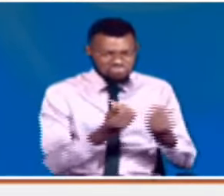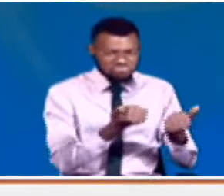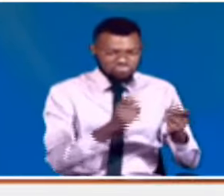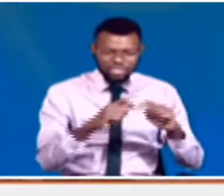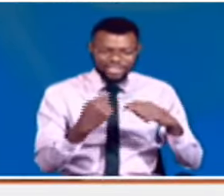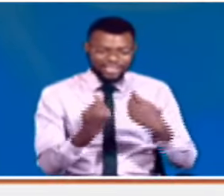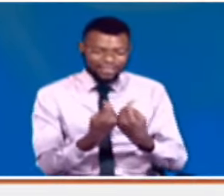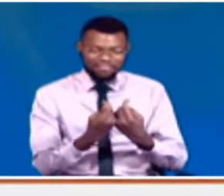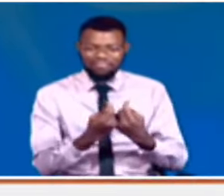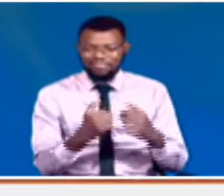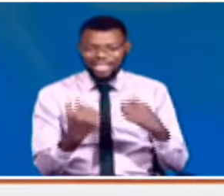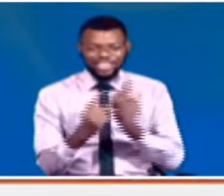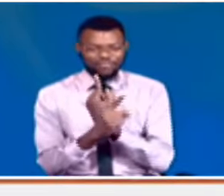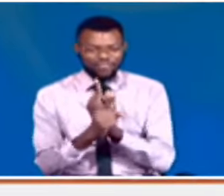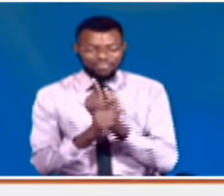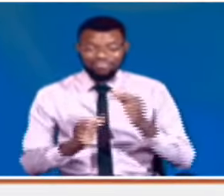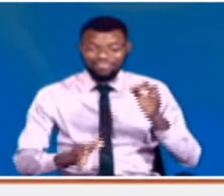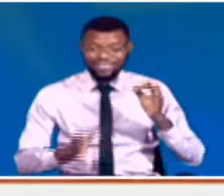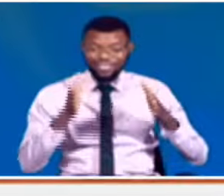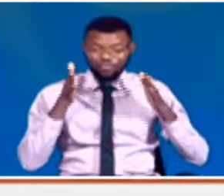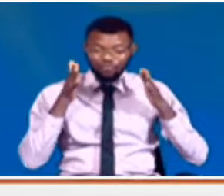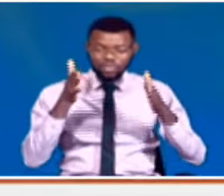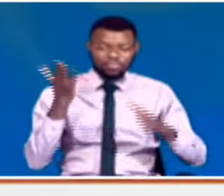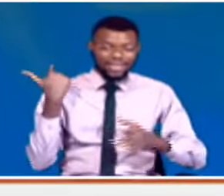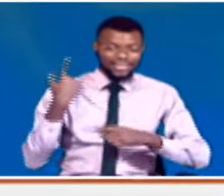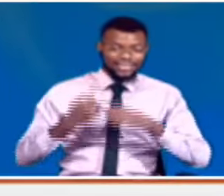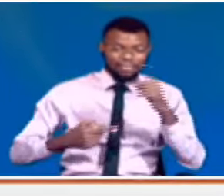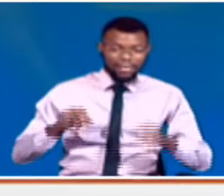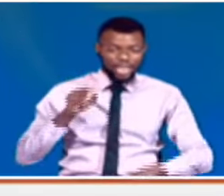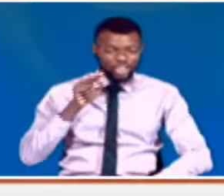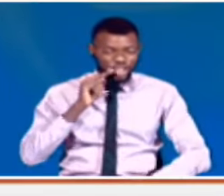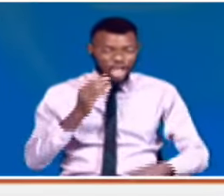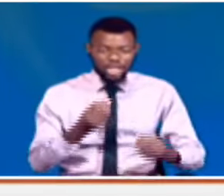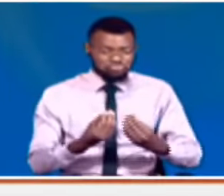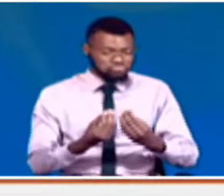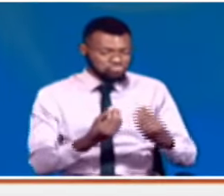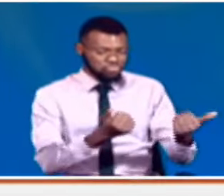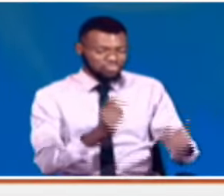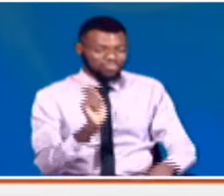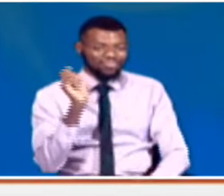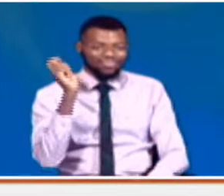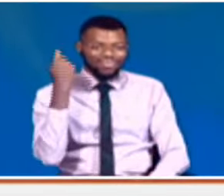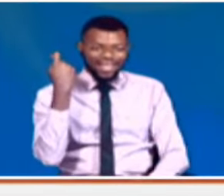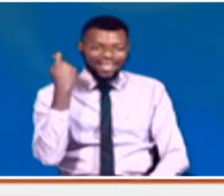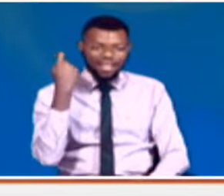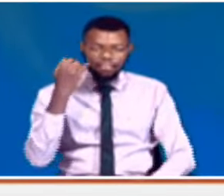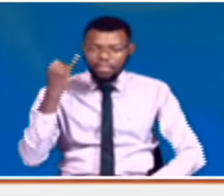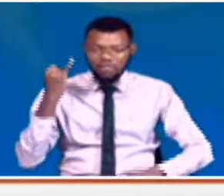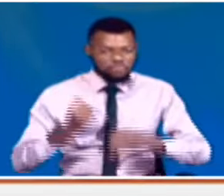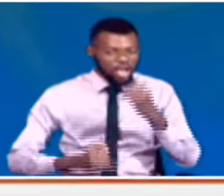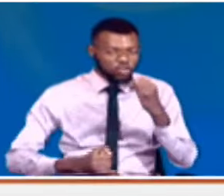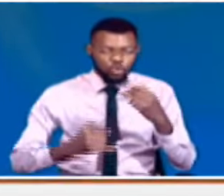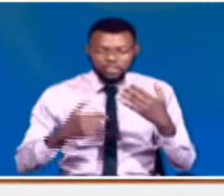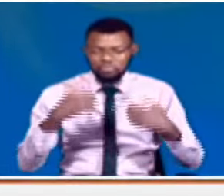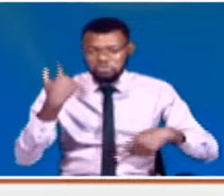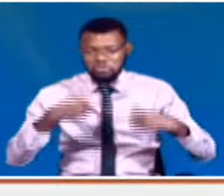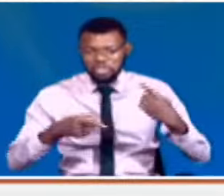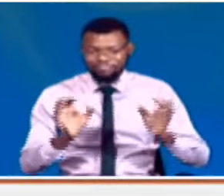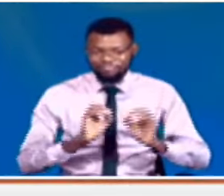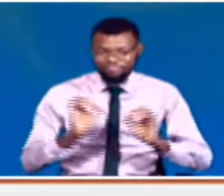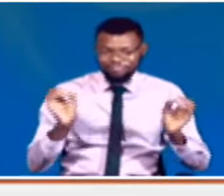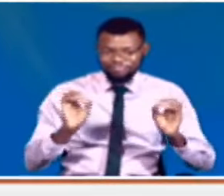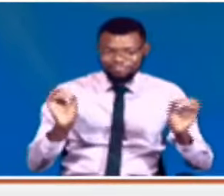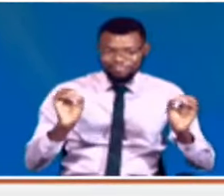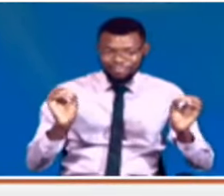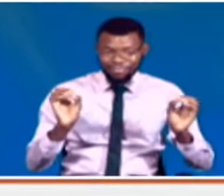focus into it. Kenya lost Nigeria last year when they first hosted the event, falling short in the finals. A successful event